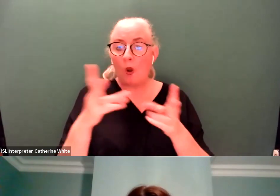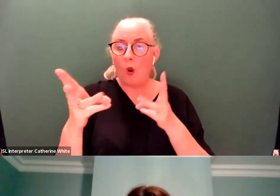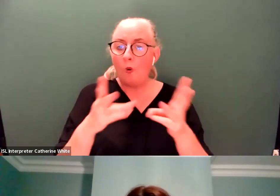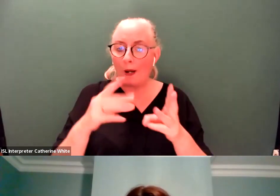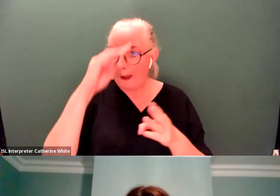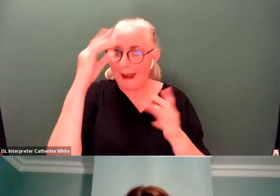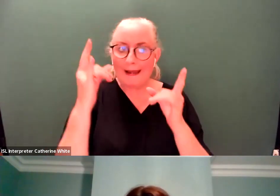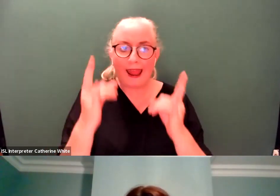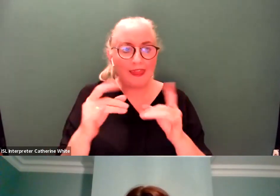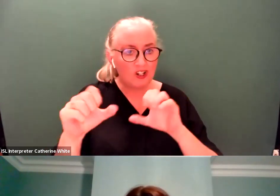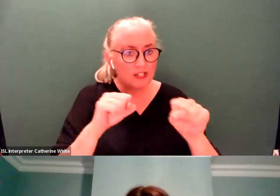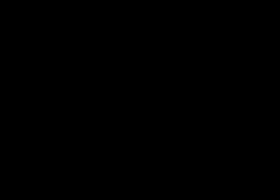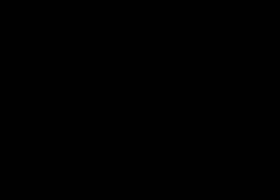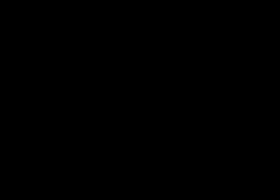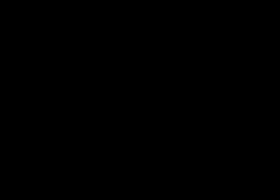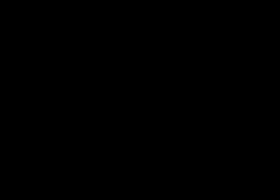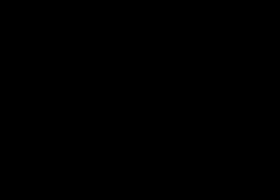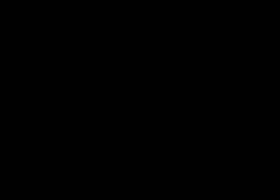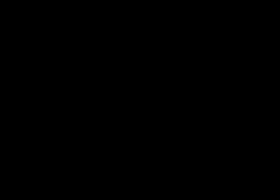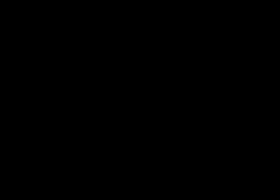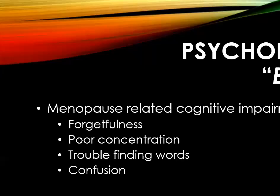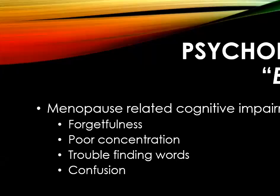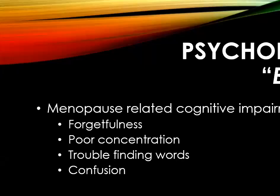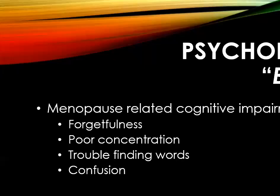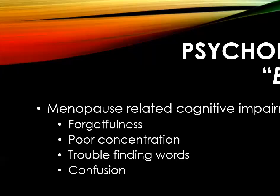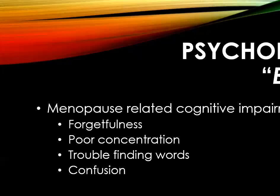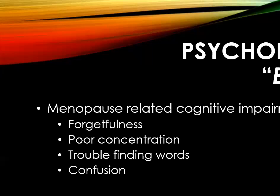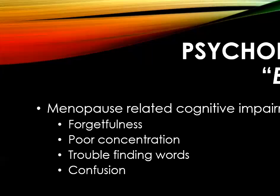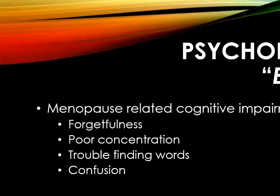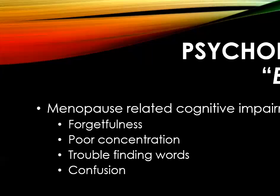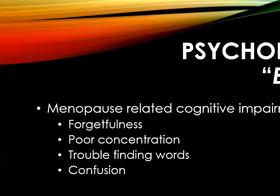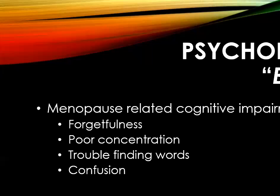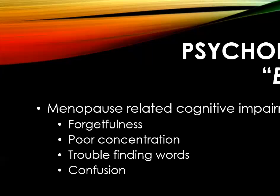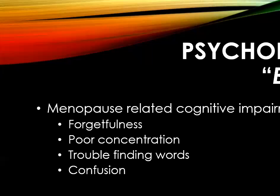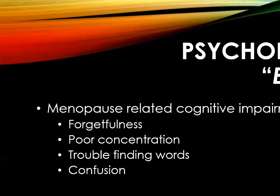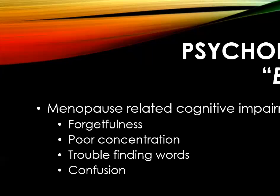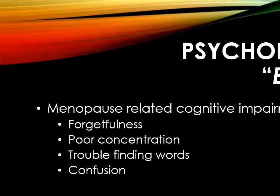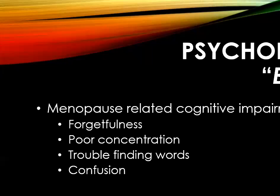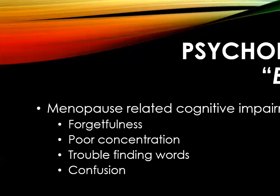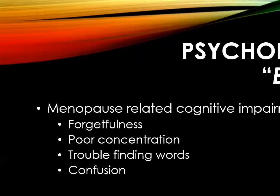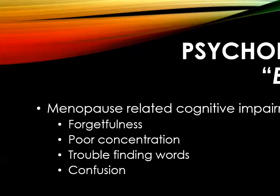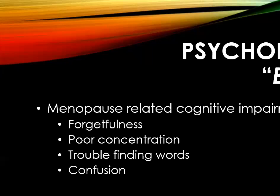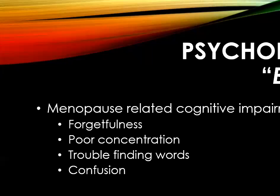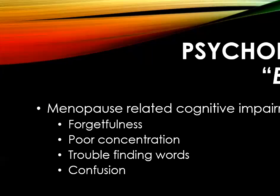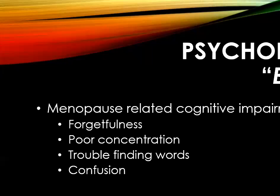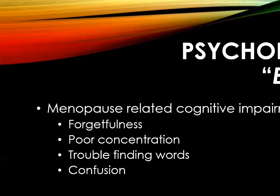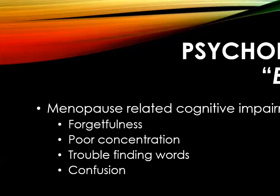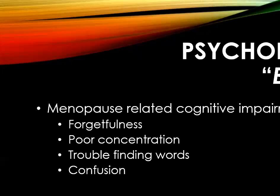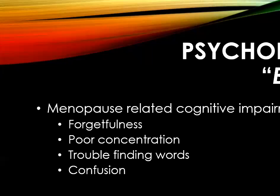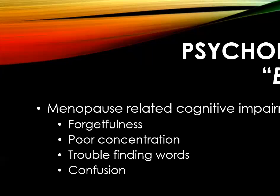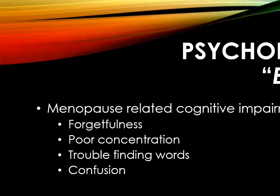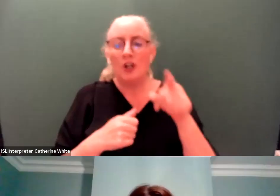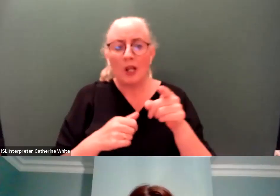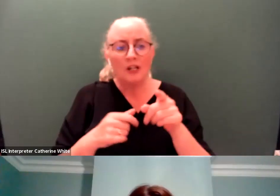mental health services with adults with moderate to severe mental illness. She's qualified in mindfulness teacher and